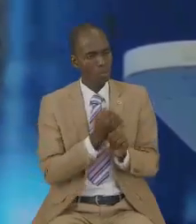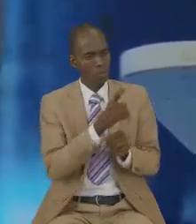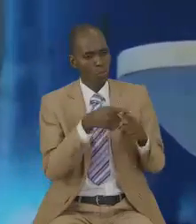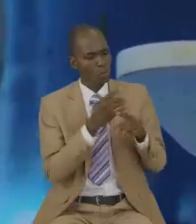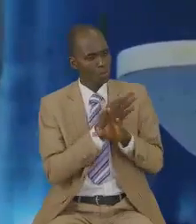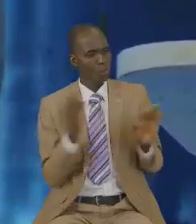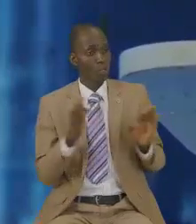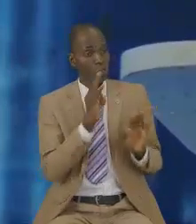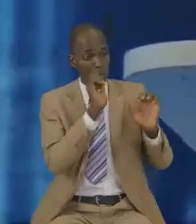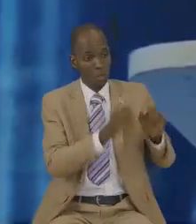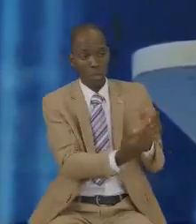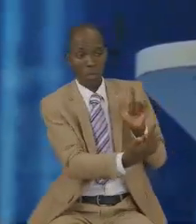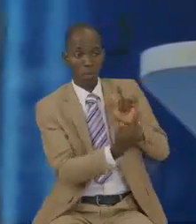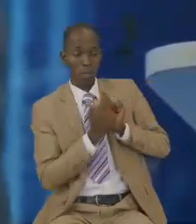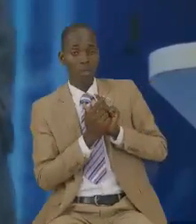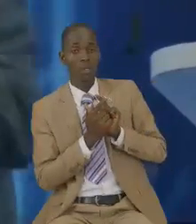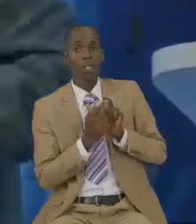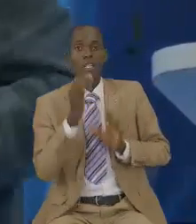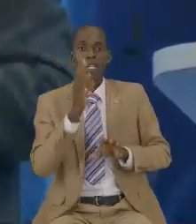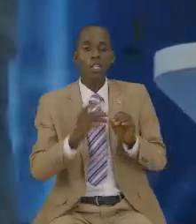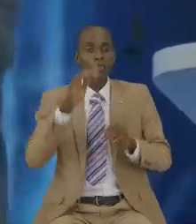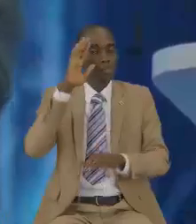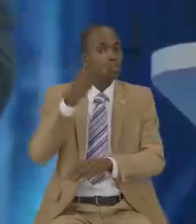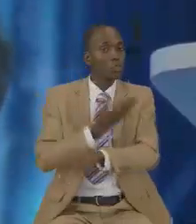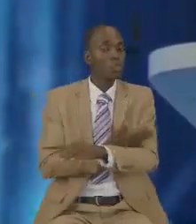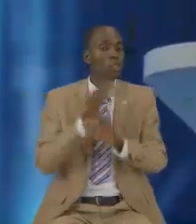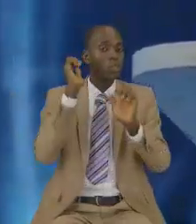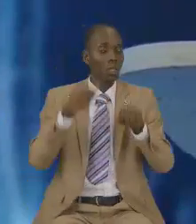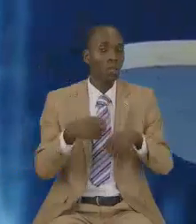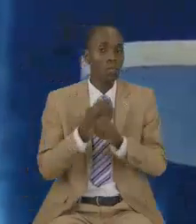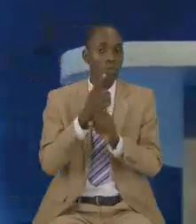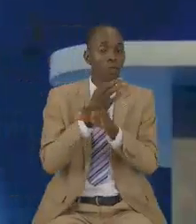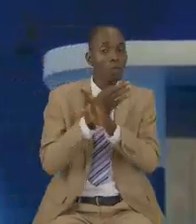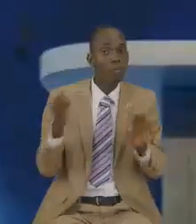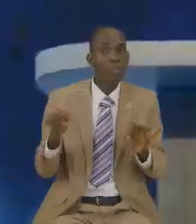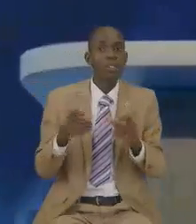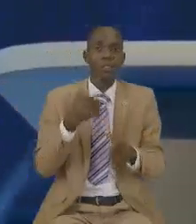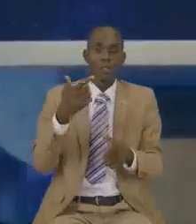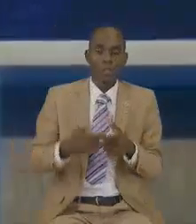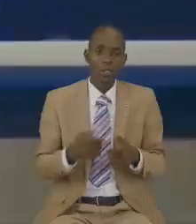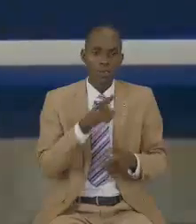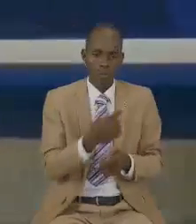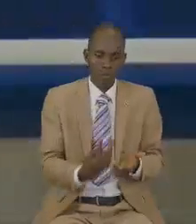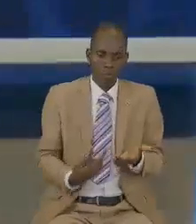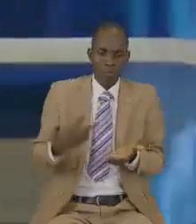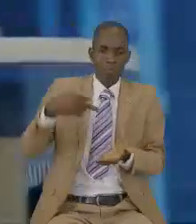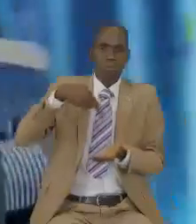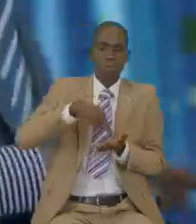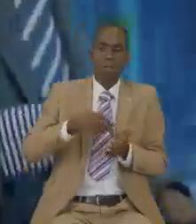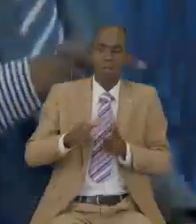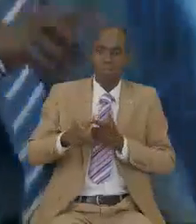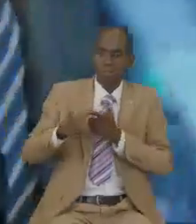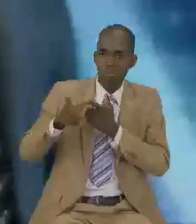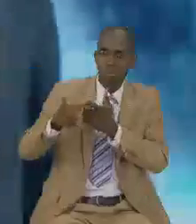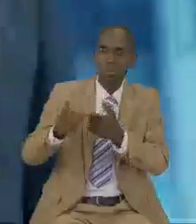can come, if the Son shall make you free, and then you rose up and you came unto